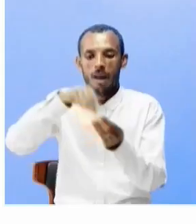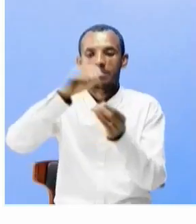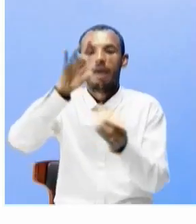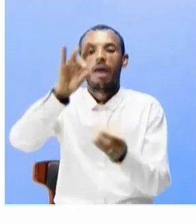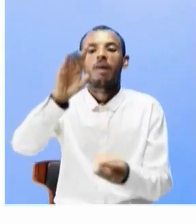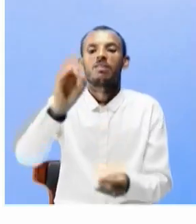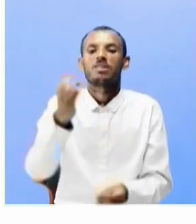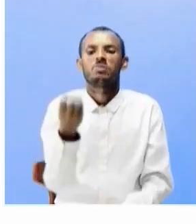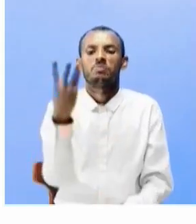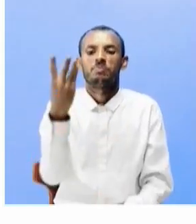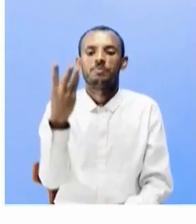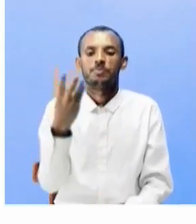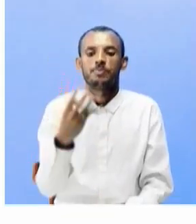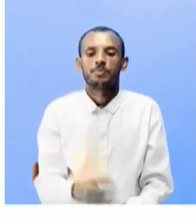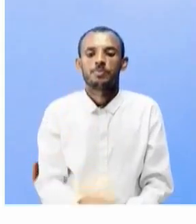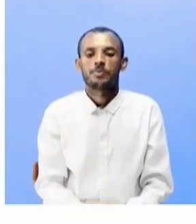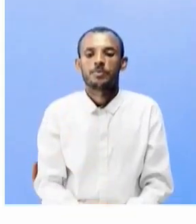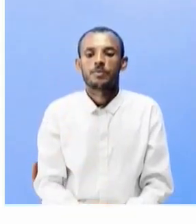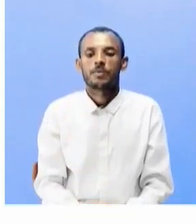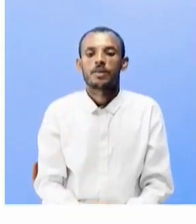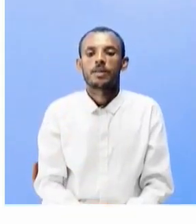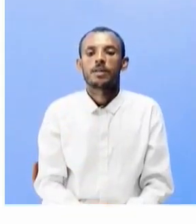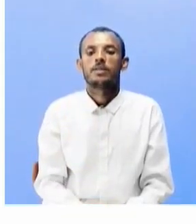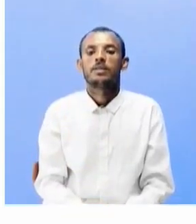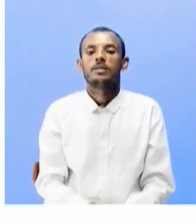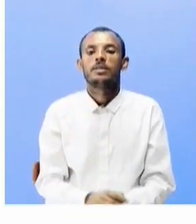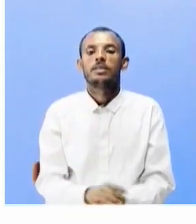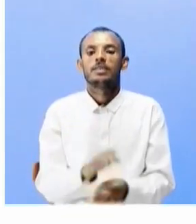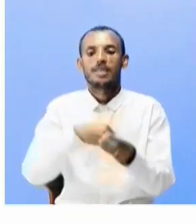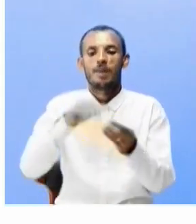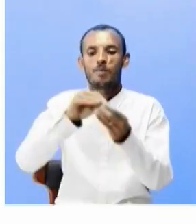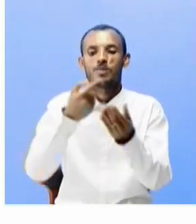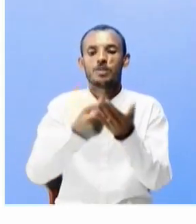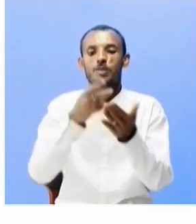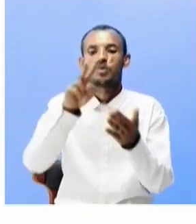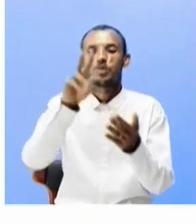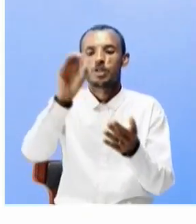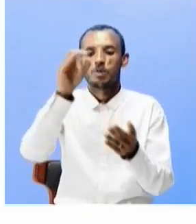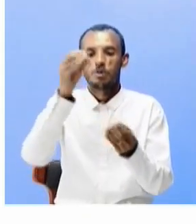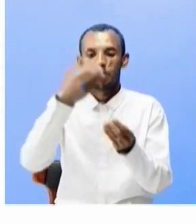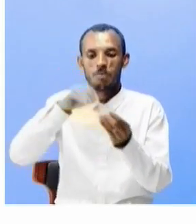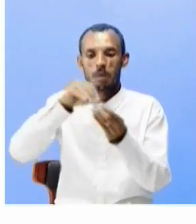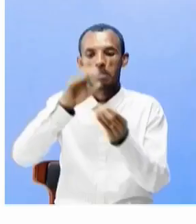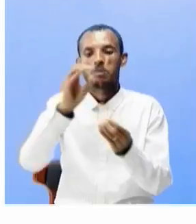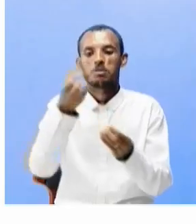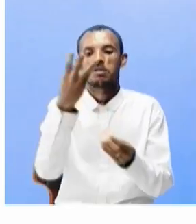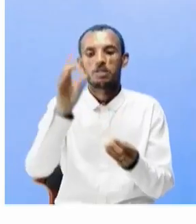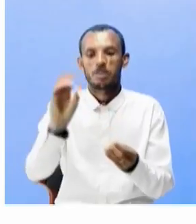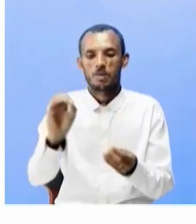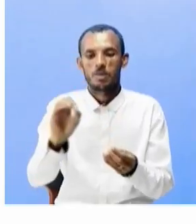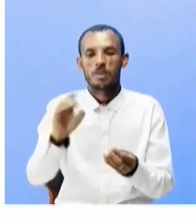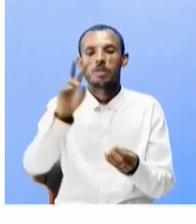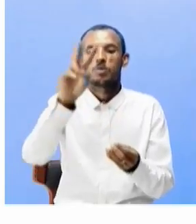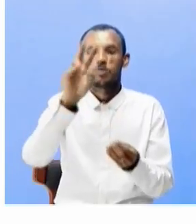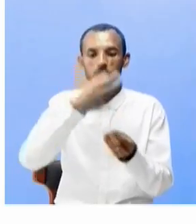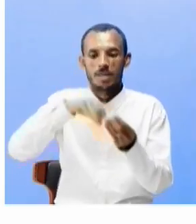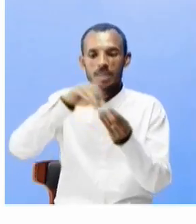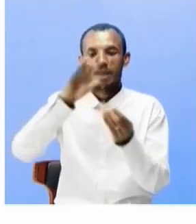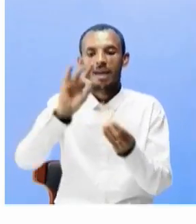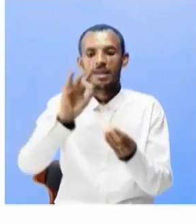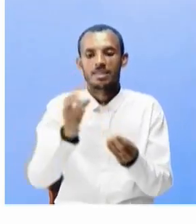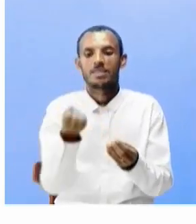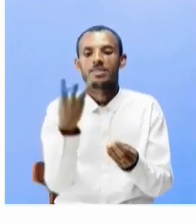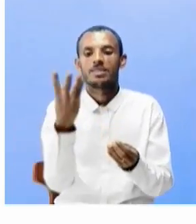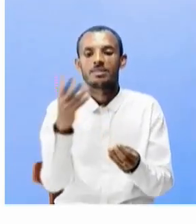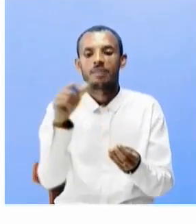80. Therefore, the sum of these two, 0 plus 0 is 0, 2 plus 8